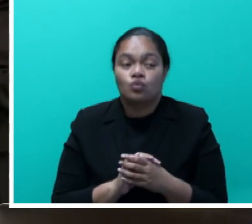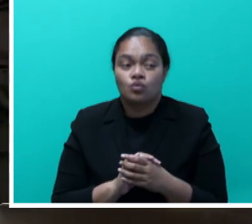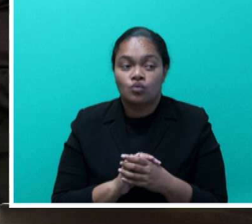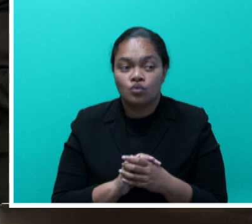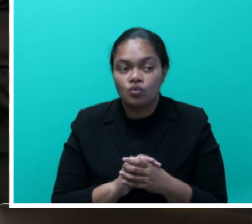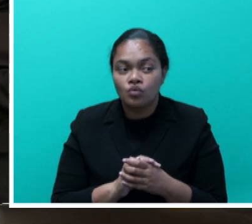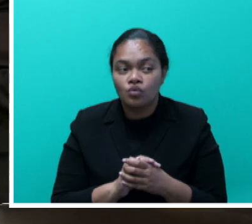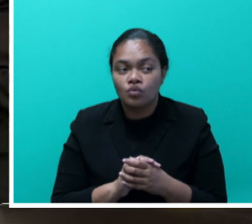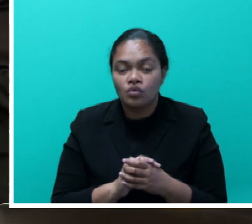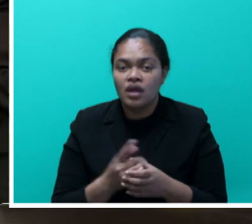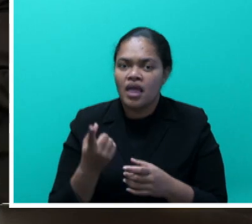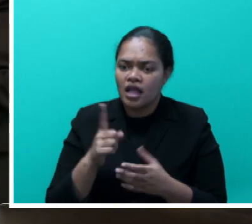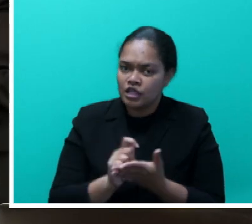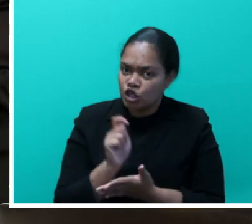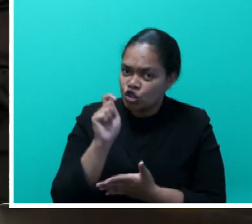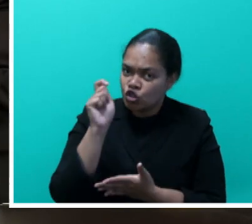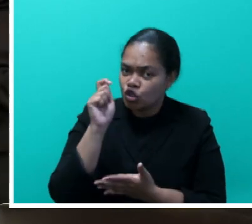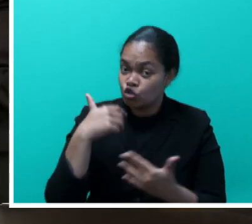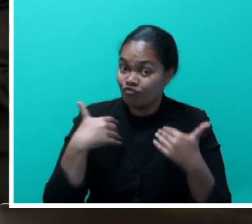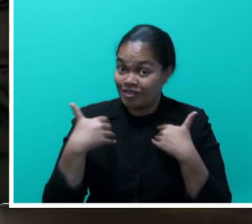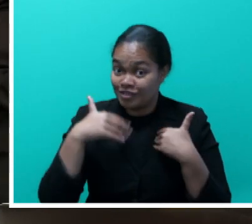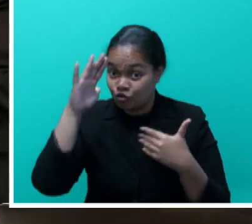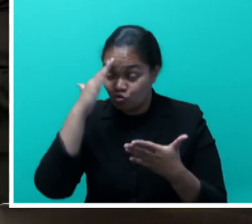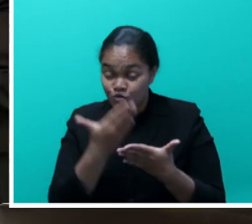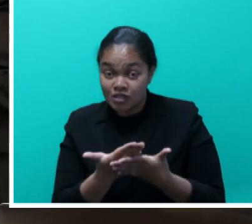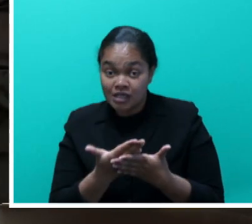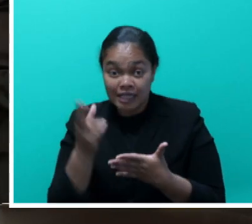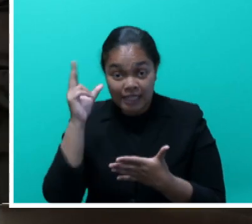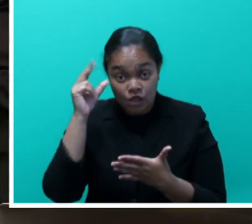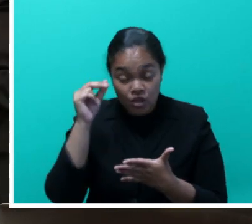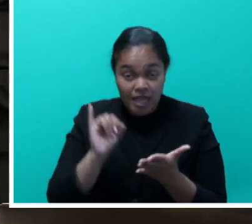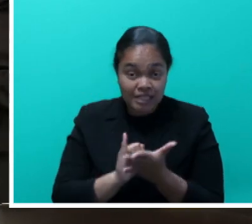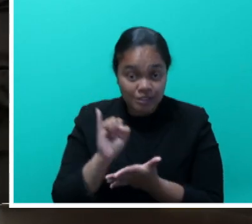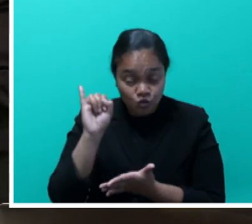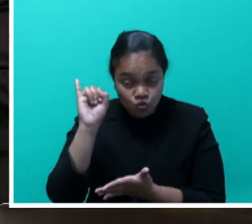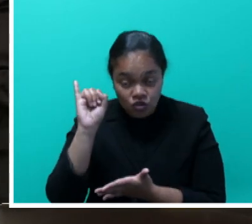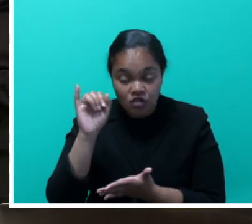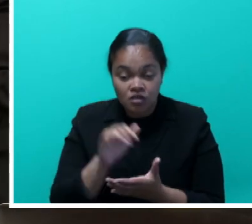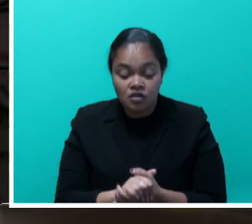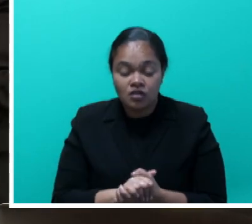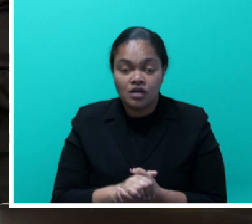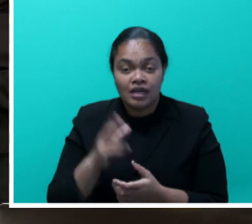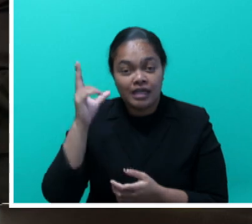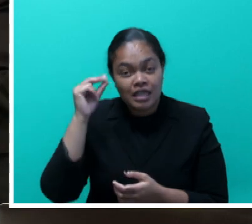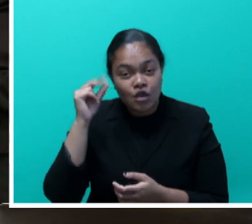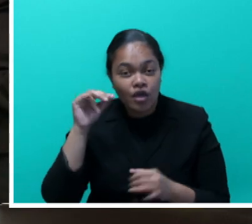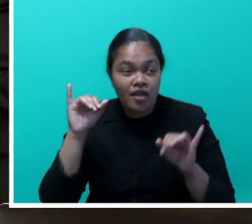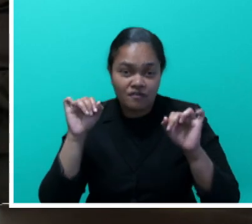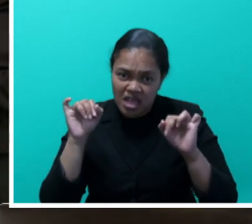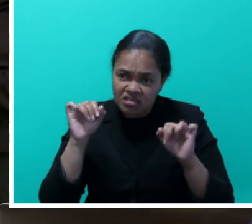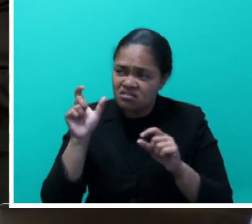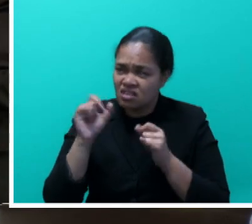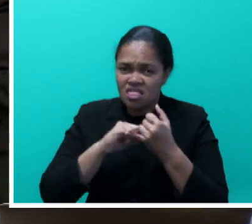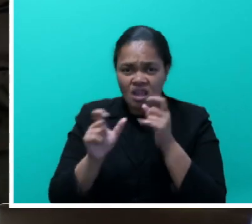statutory and university students, Itaukei institutions, Itaukei affairs